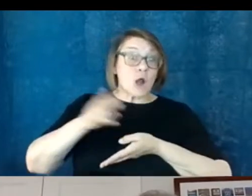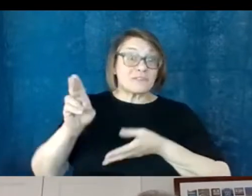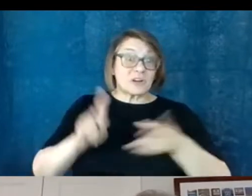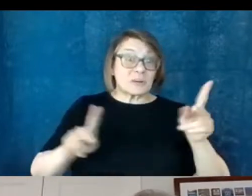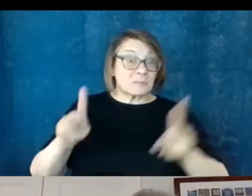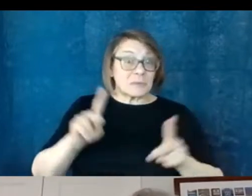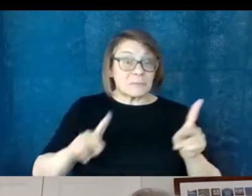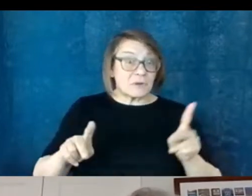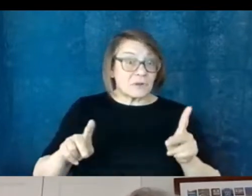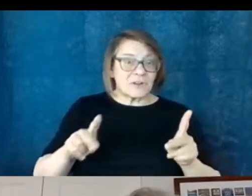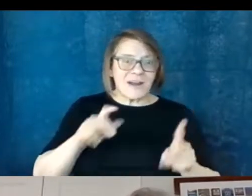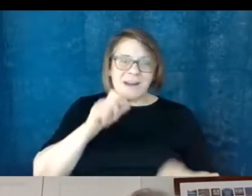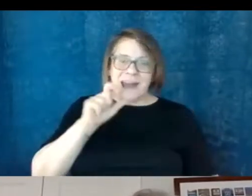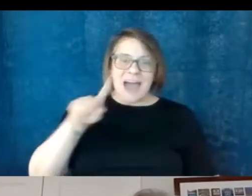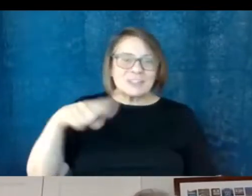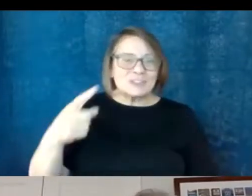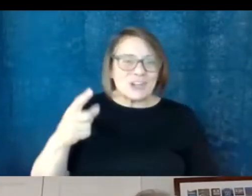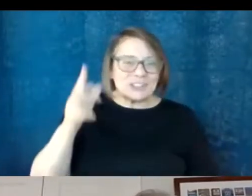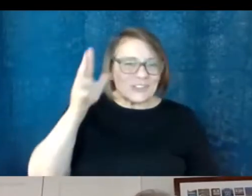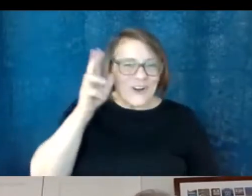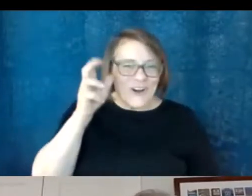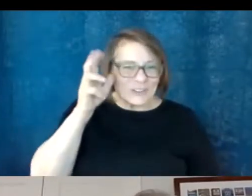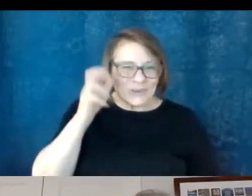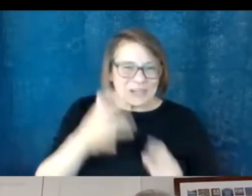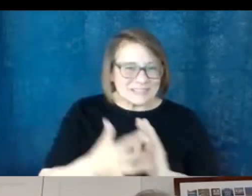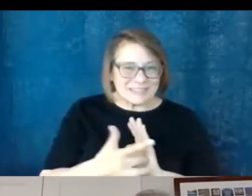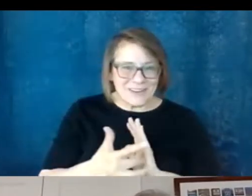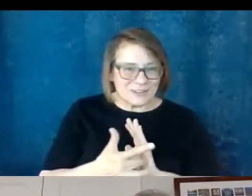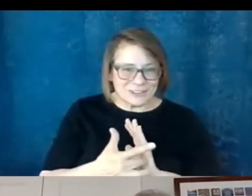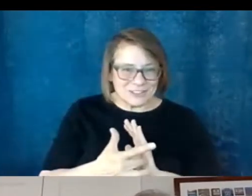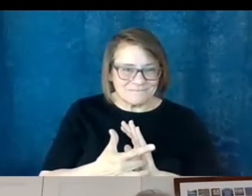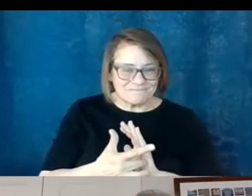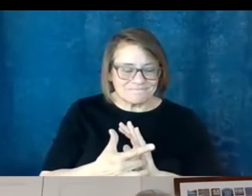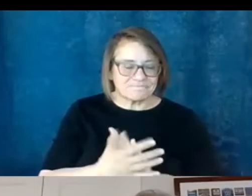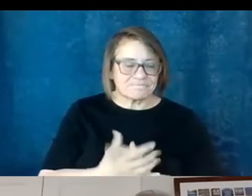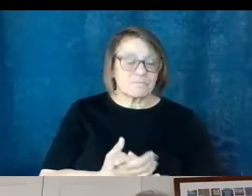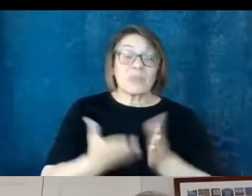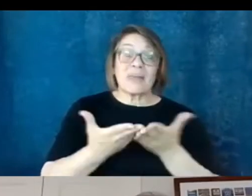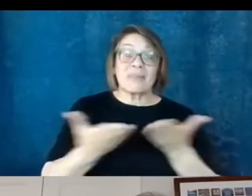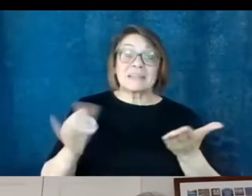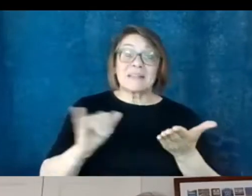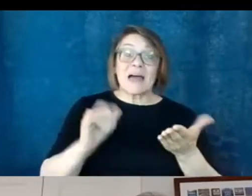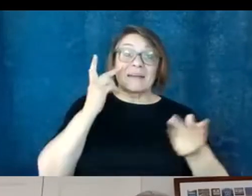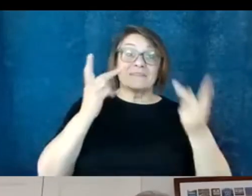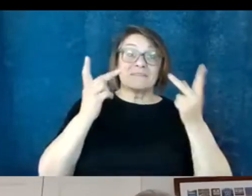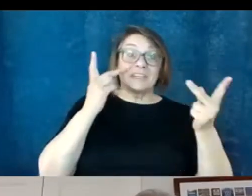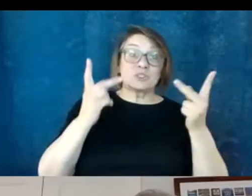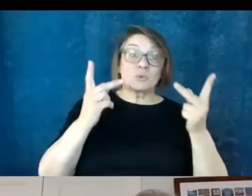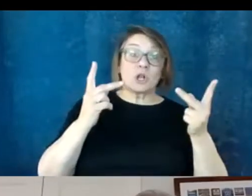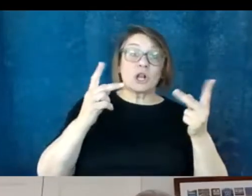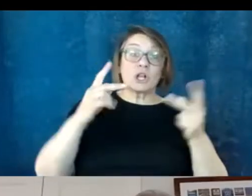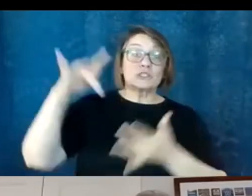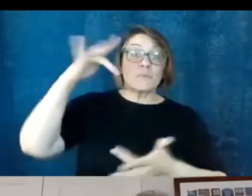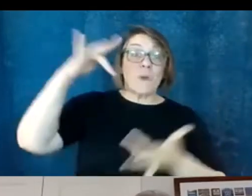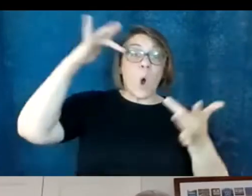not just auditory technologies. Things like visual smoke